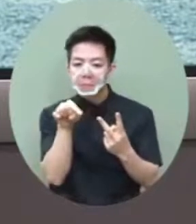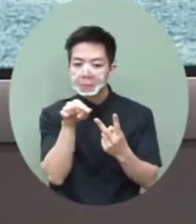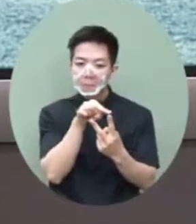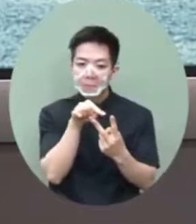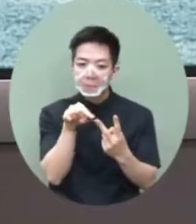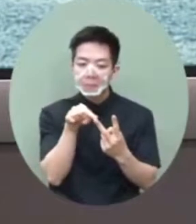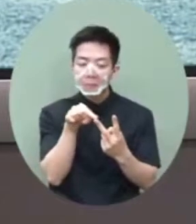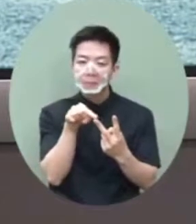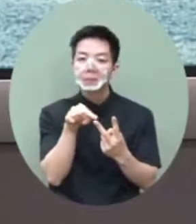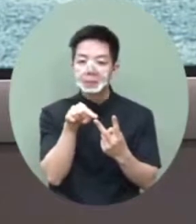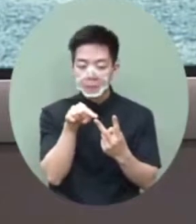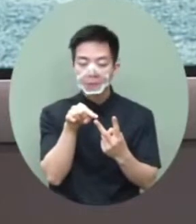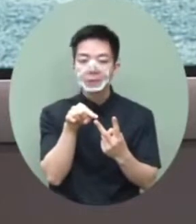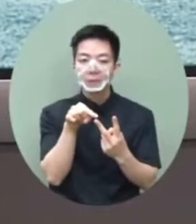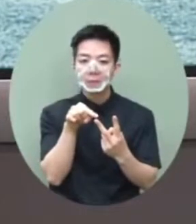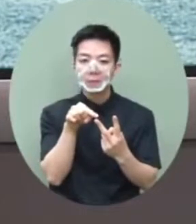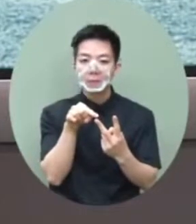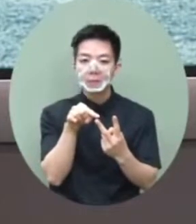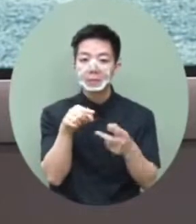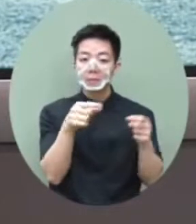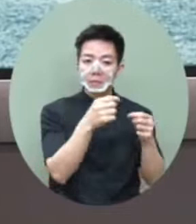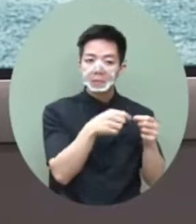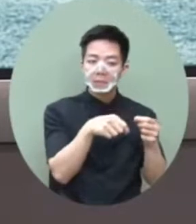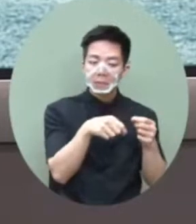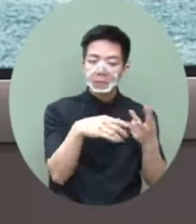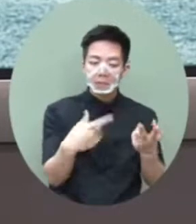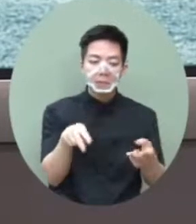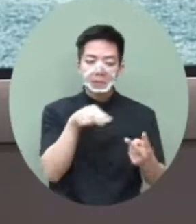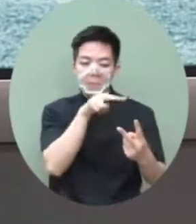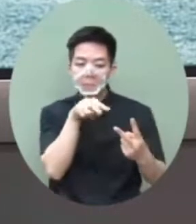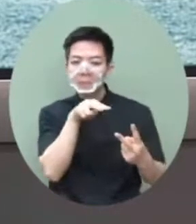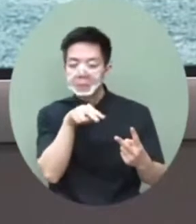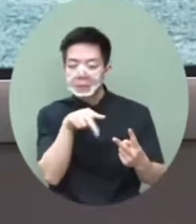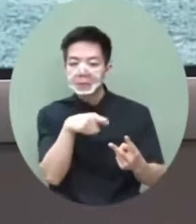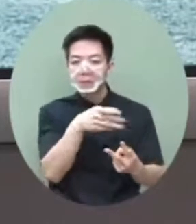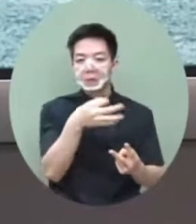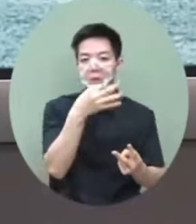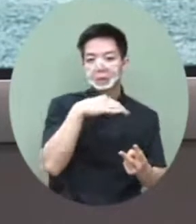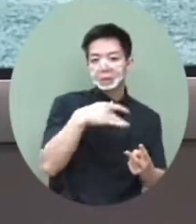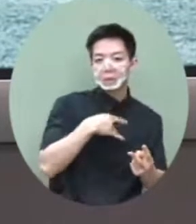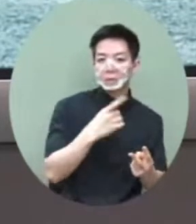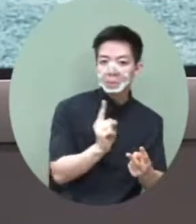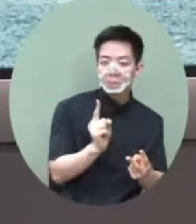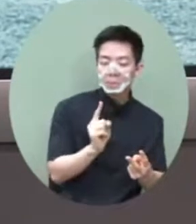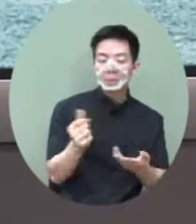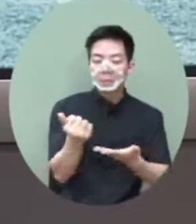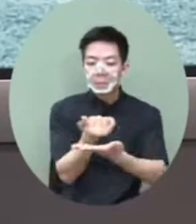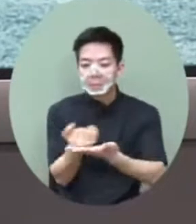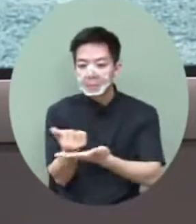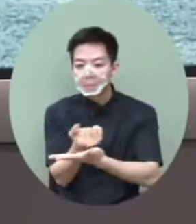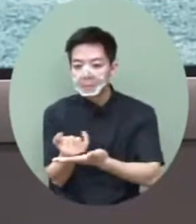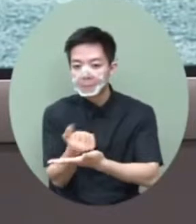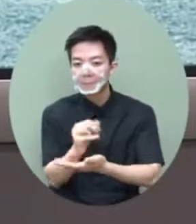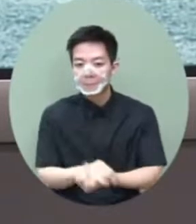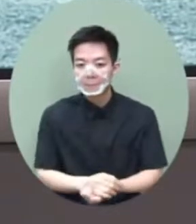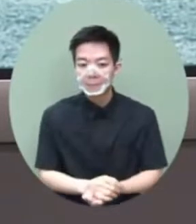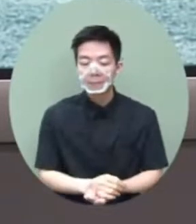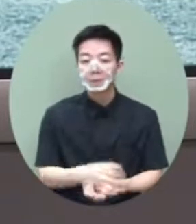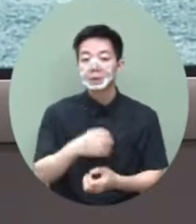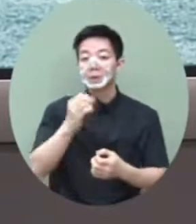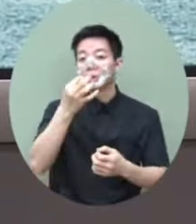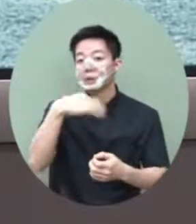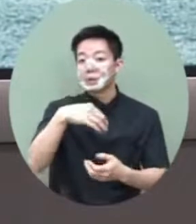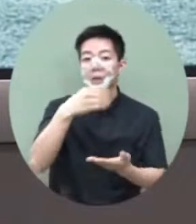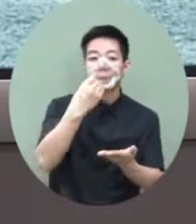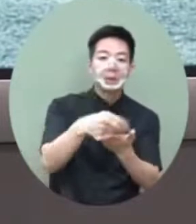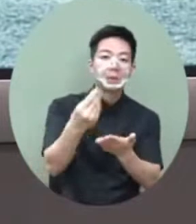then we'll plan the purchasing strategy and also how to prescribe these